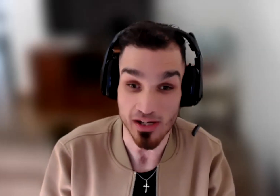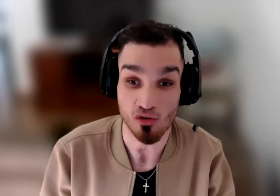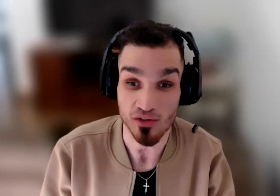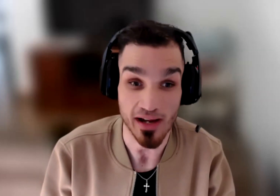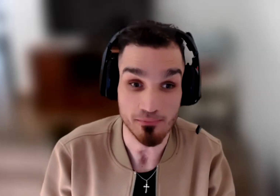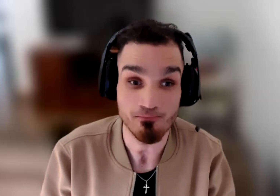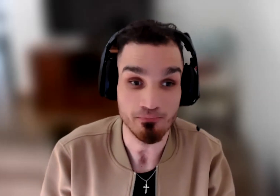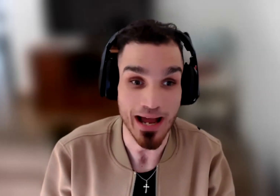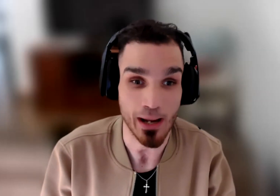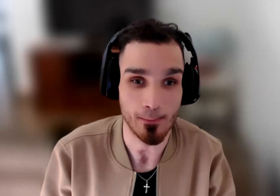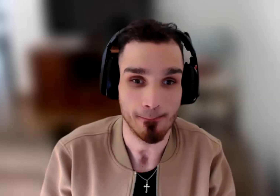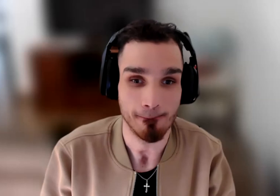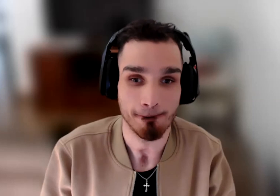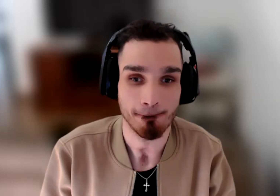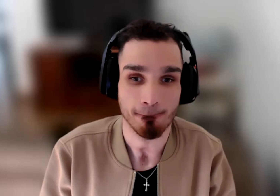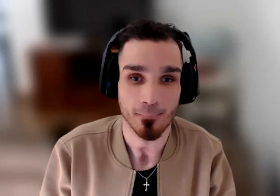intravenously fed.